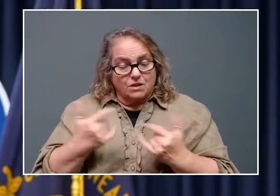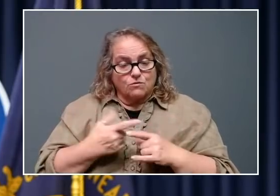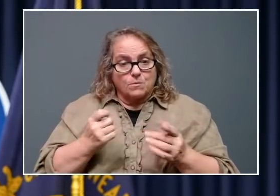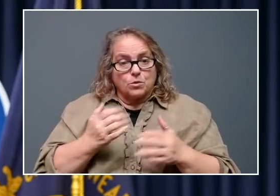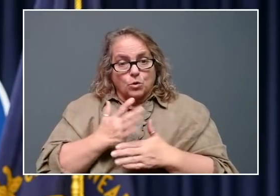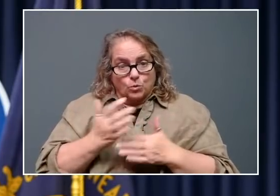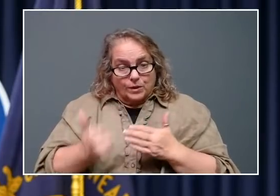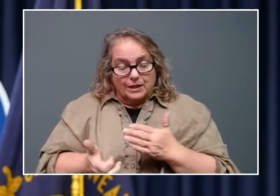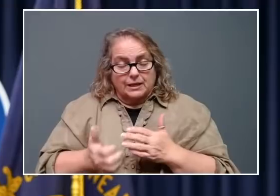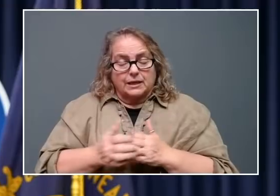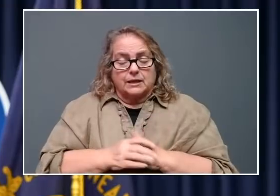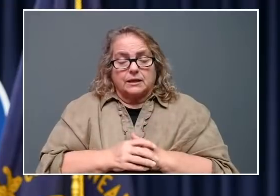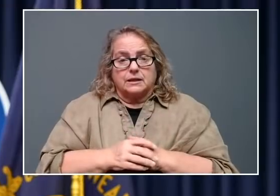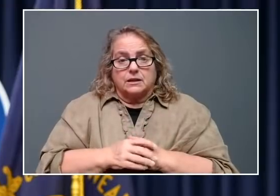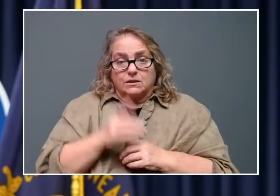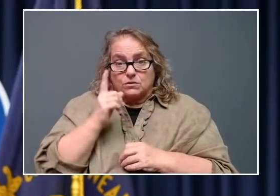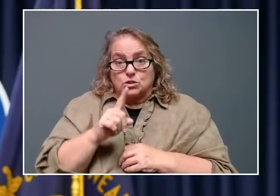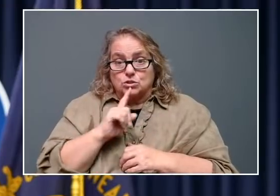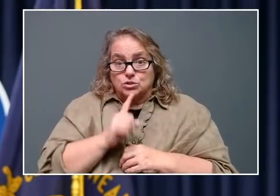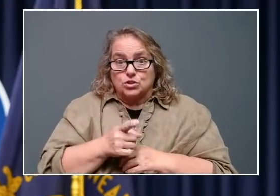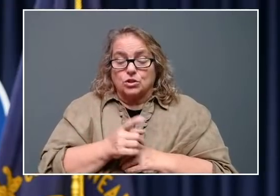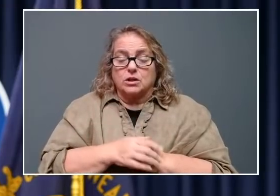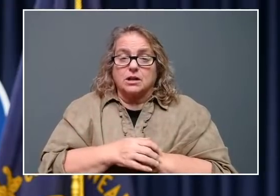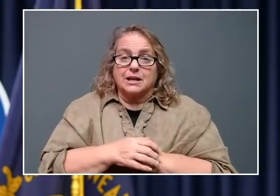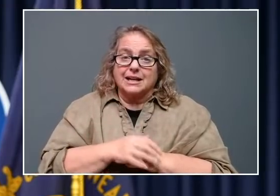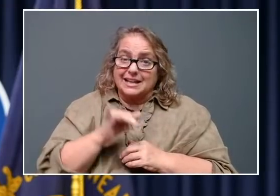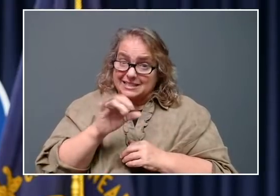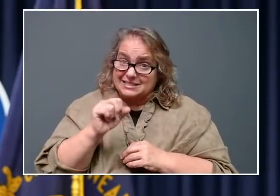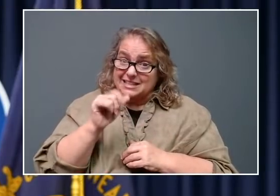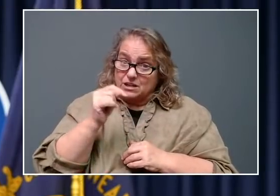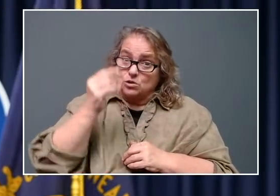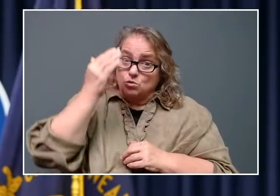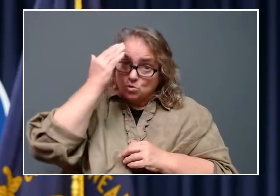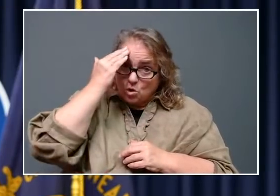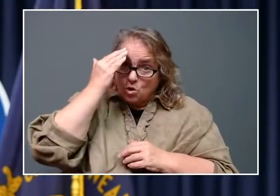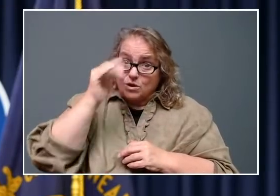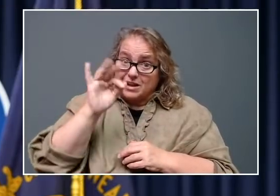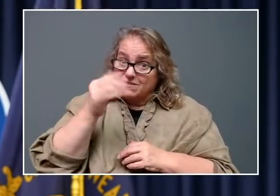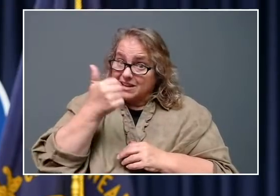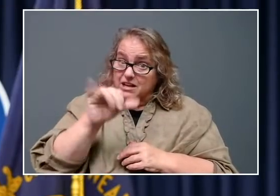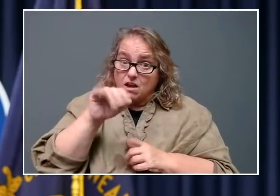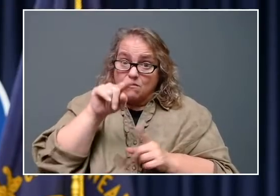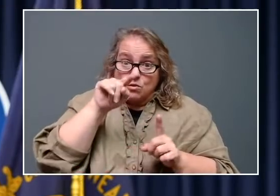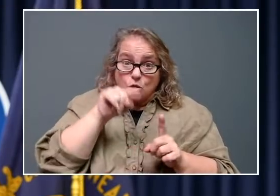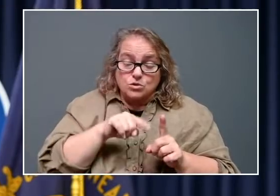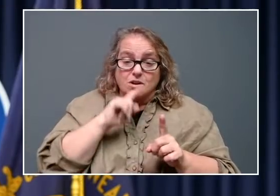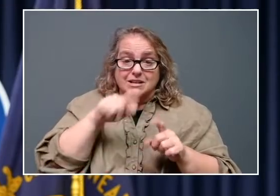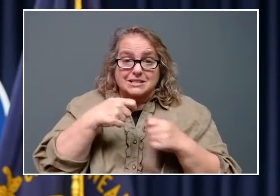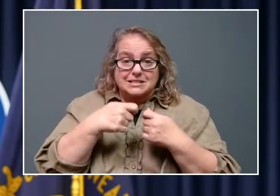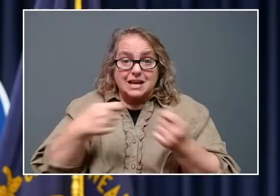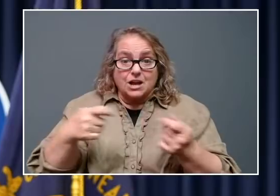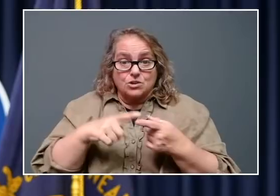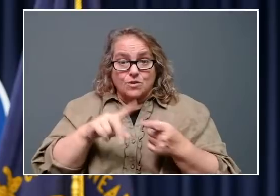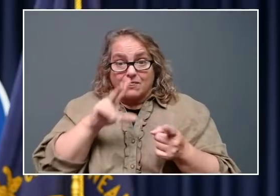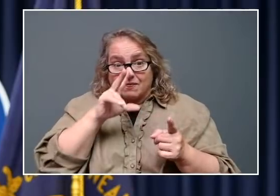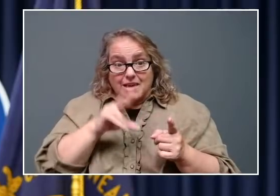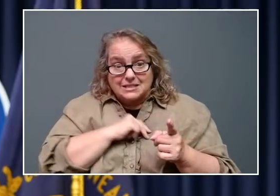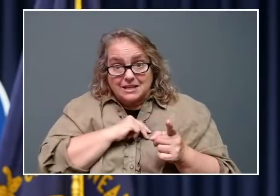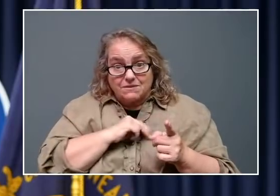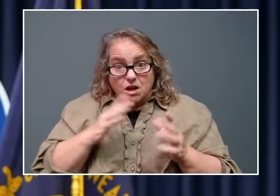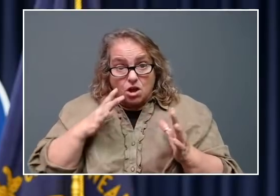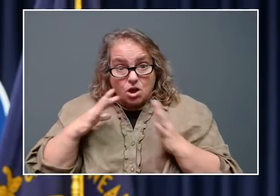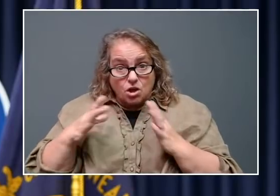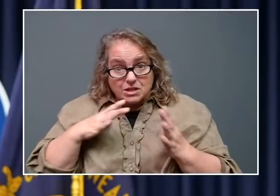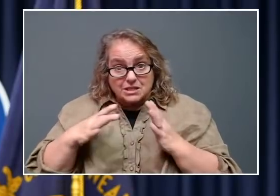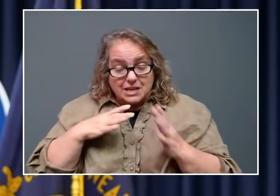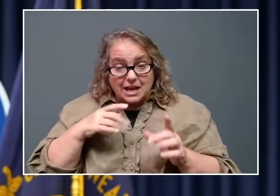matter, for sure. Is it known if any of those are tied to the Thanksgiving holiday period,